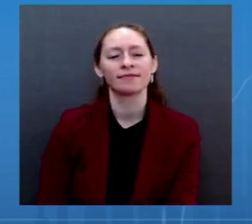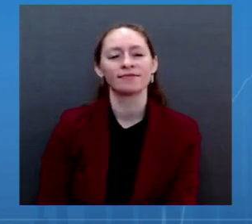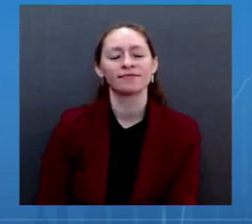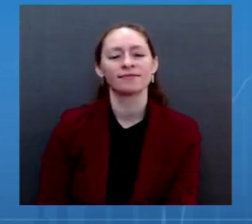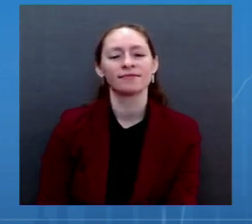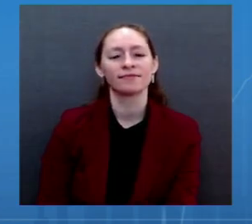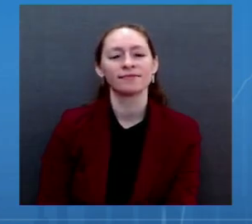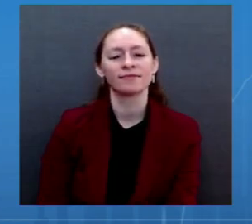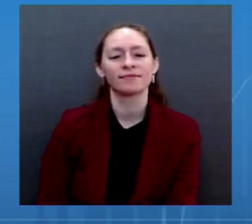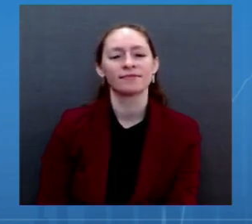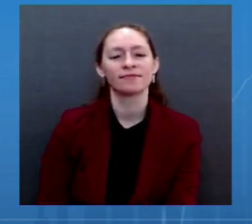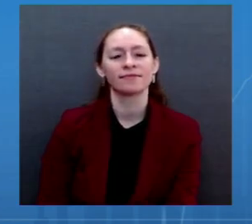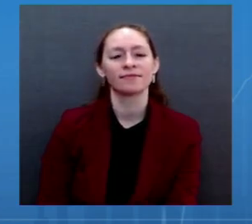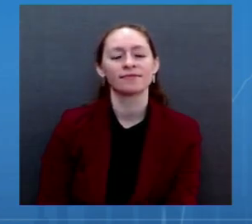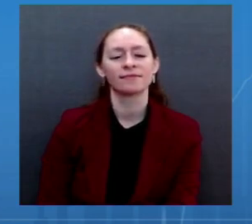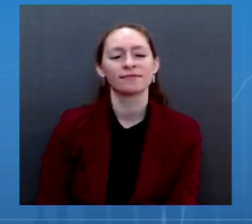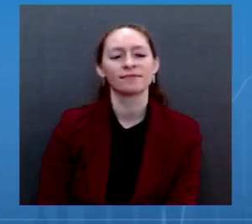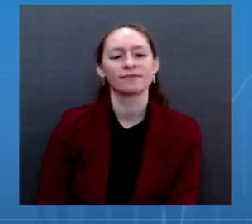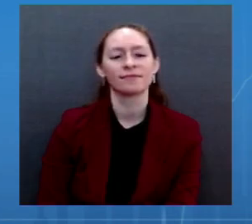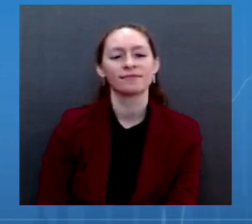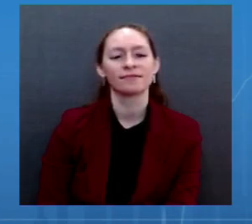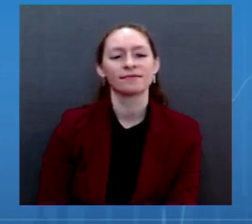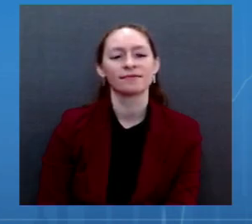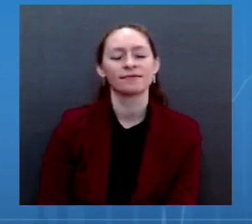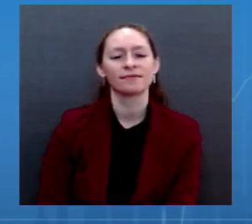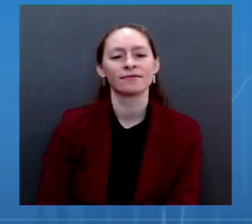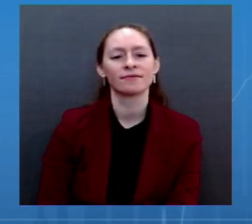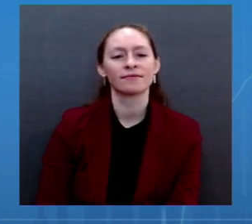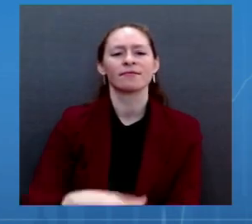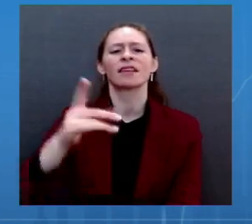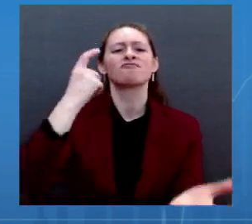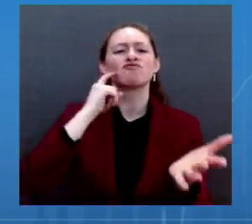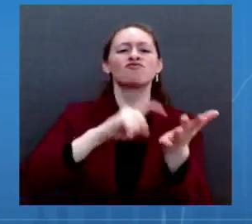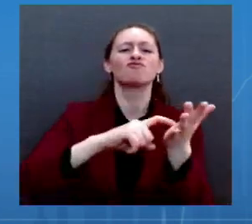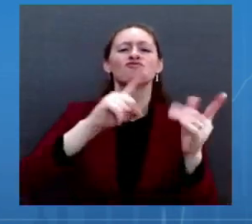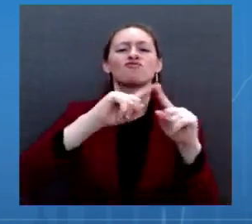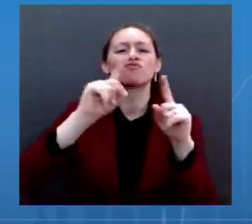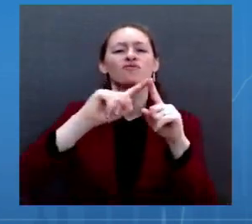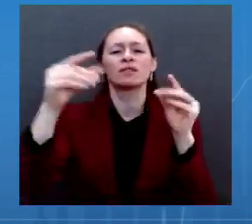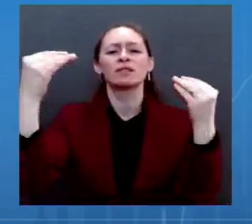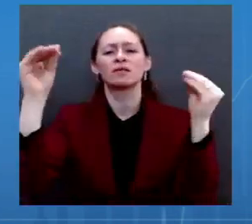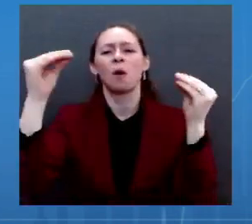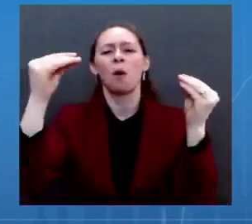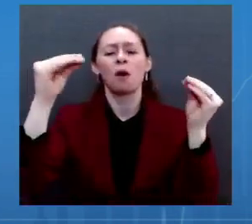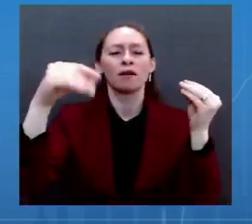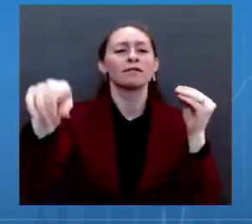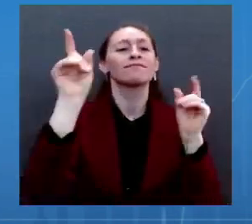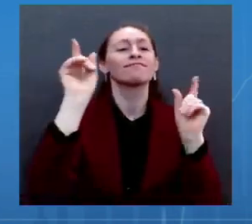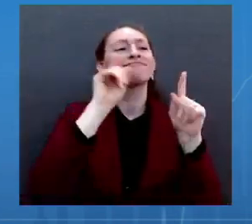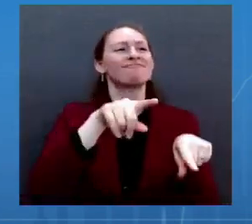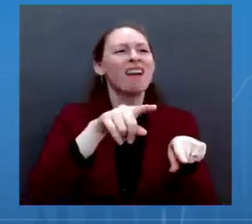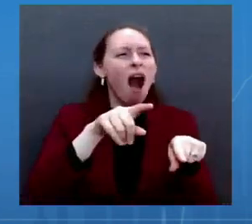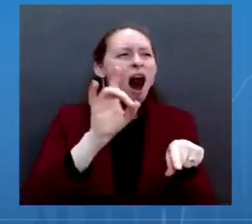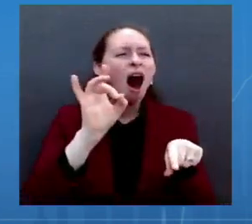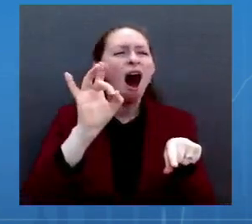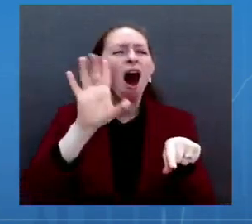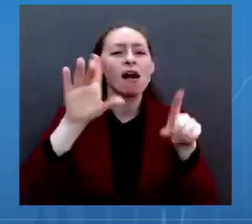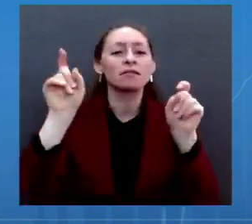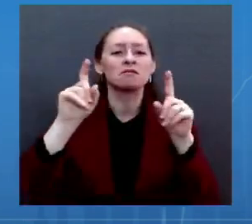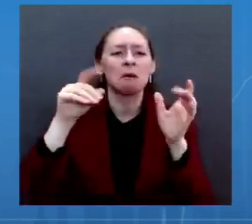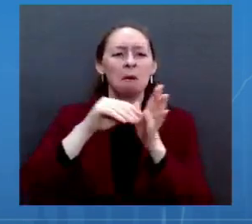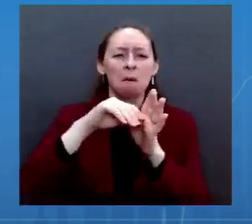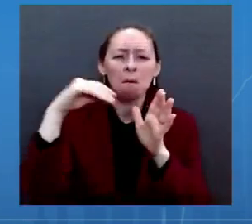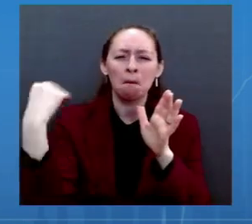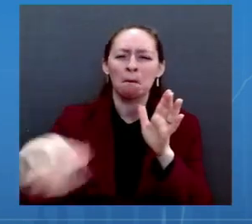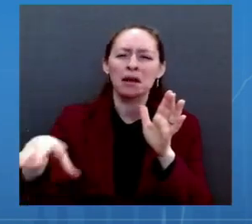the $14 at cost price. And the retailers say that's because this White House program that held the tests at cost for